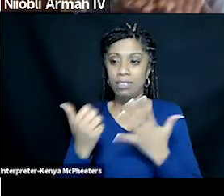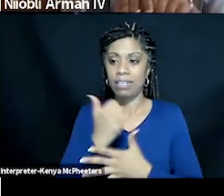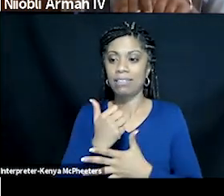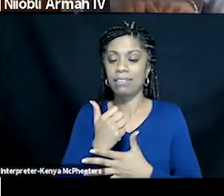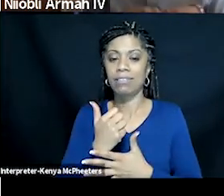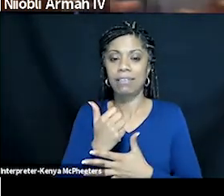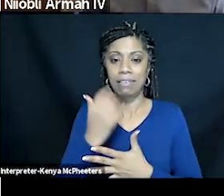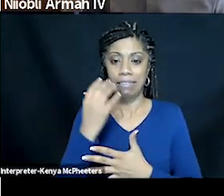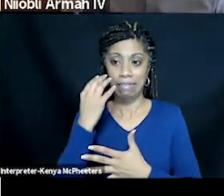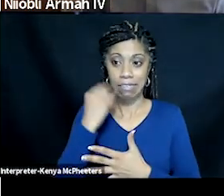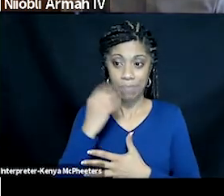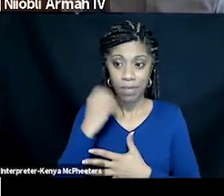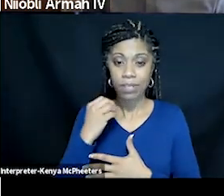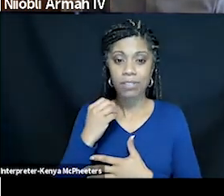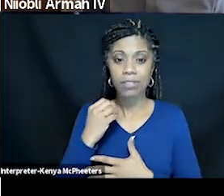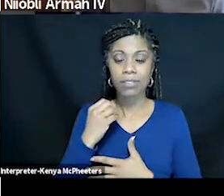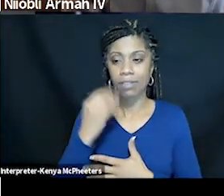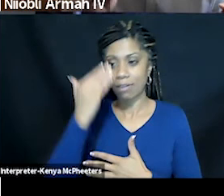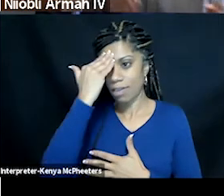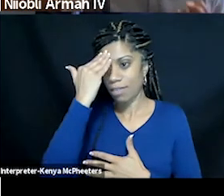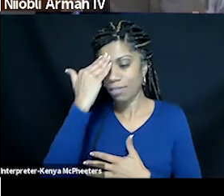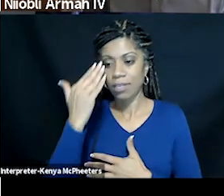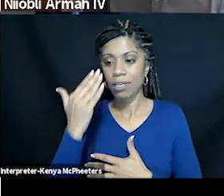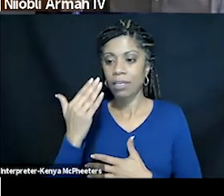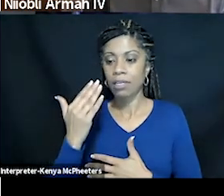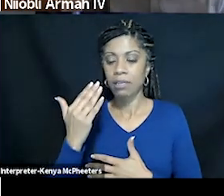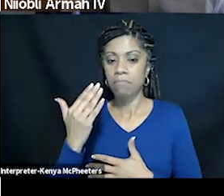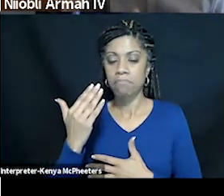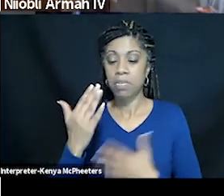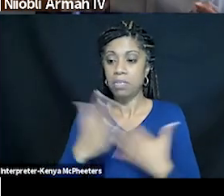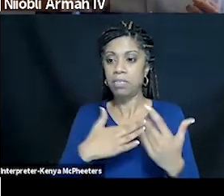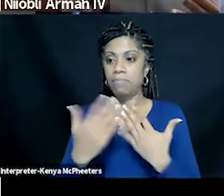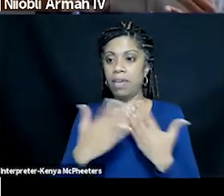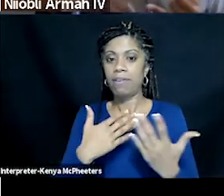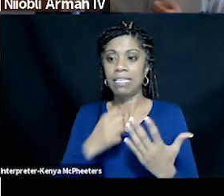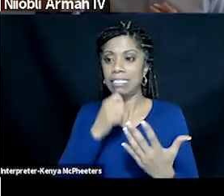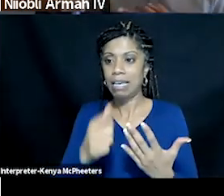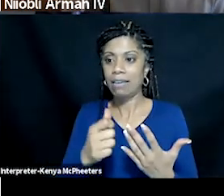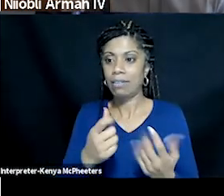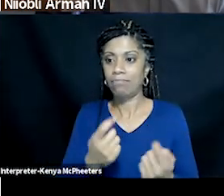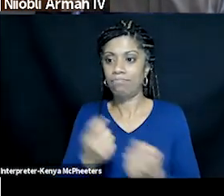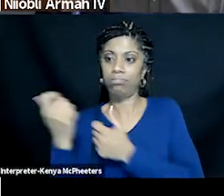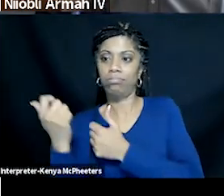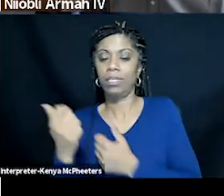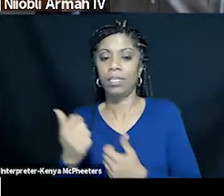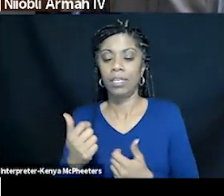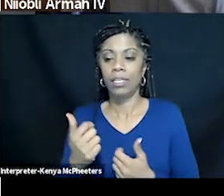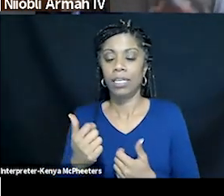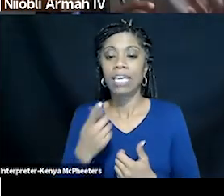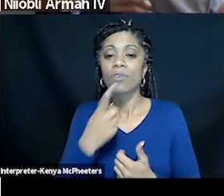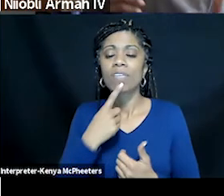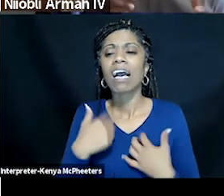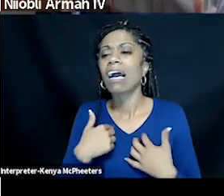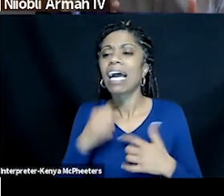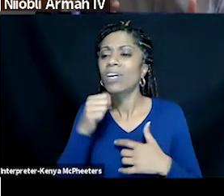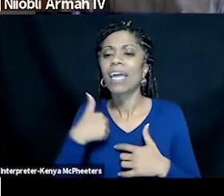it's a competency that's not going to go away. It doesn't matter how uncomfortable you are. It doesn't matter how many tools you say you don't have access